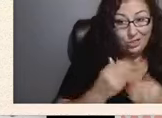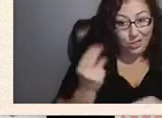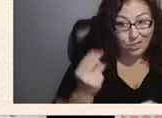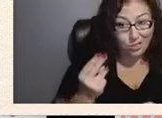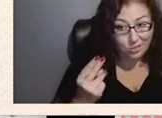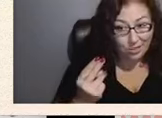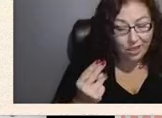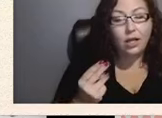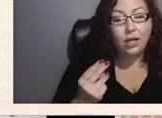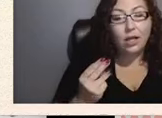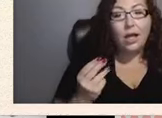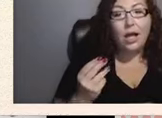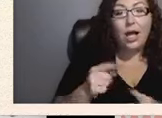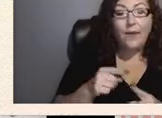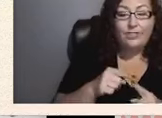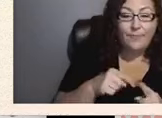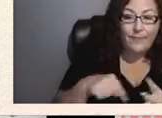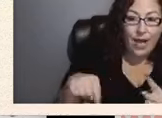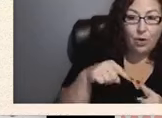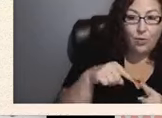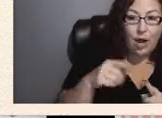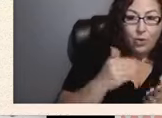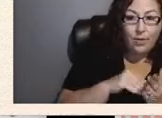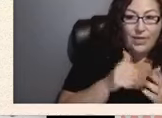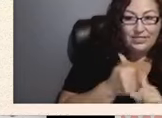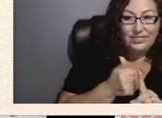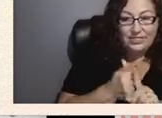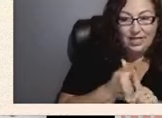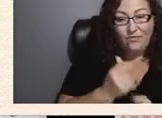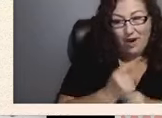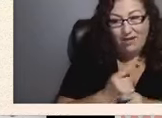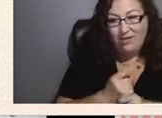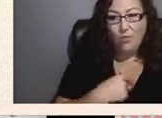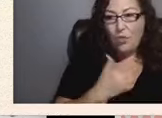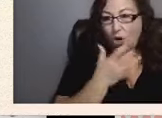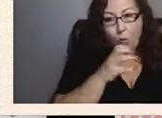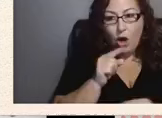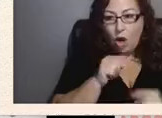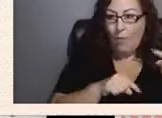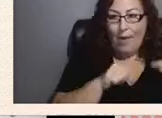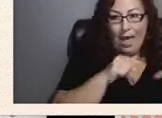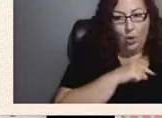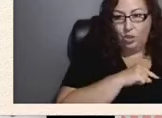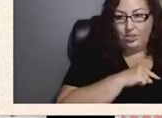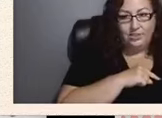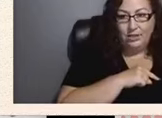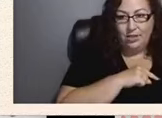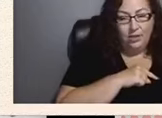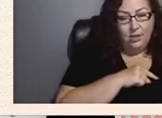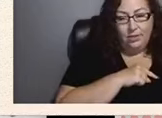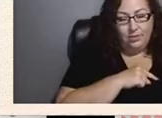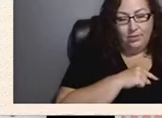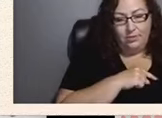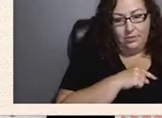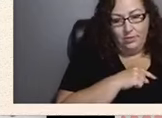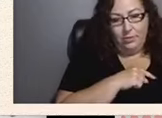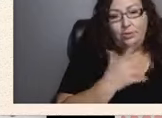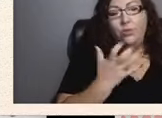comes back around and repeats itself. Right? We don't want to go back. So we want to be able